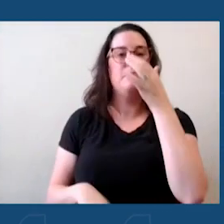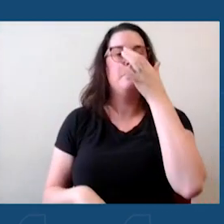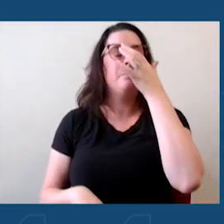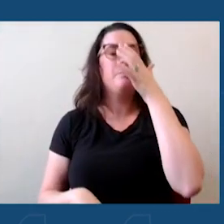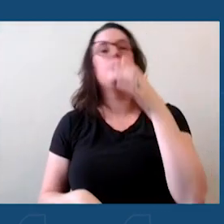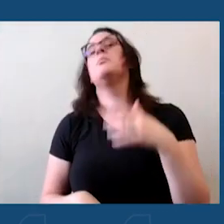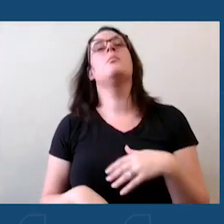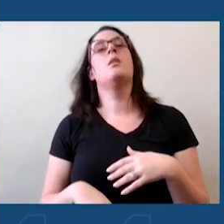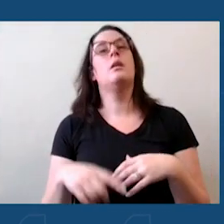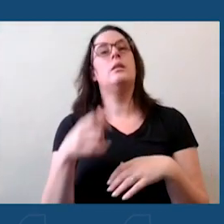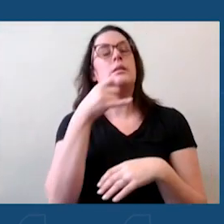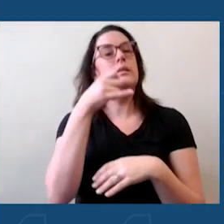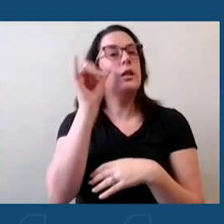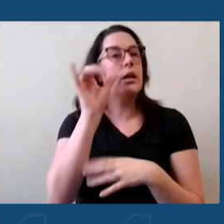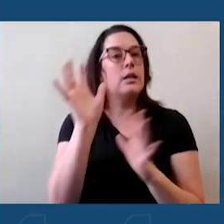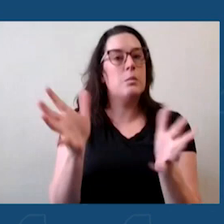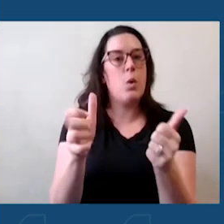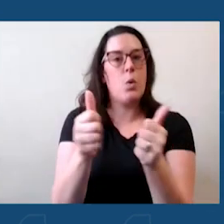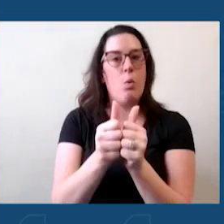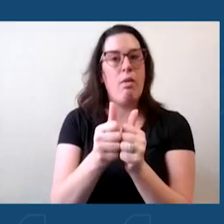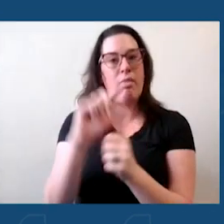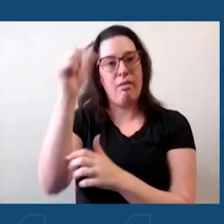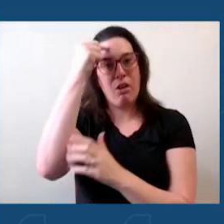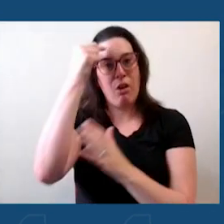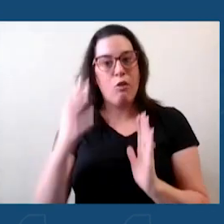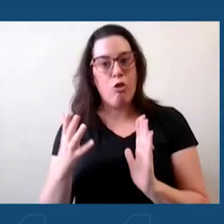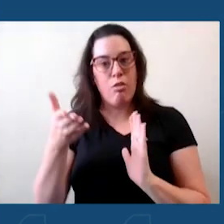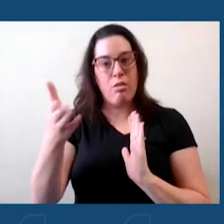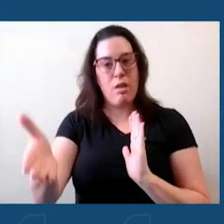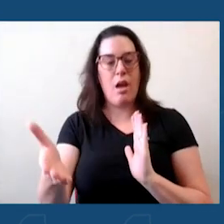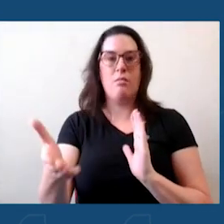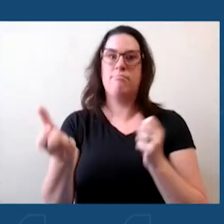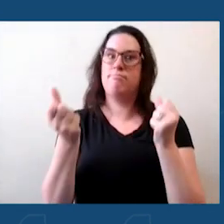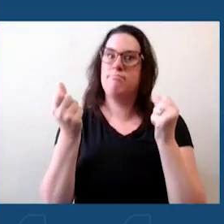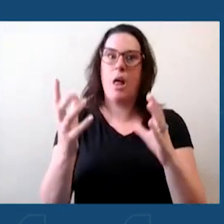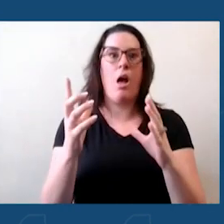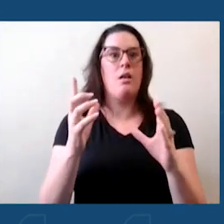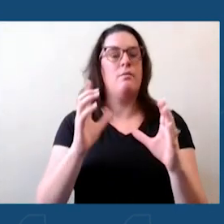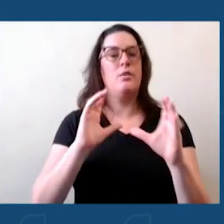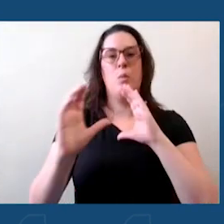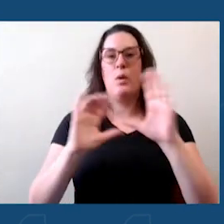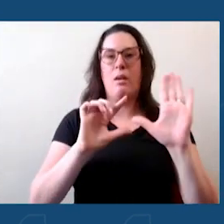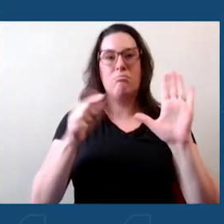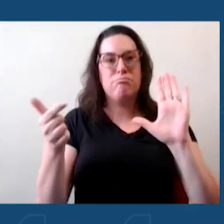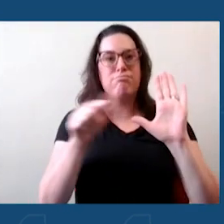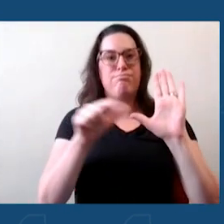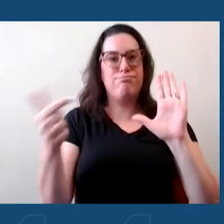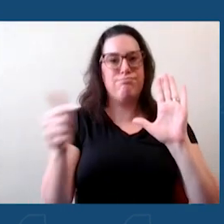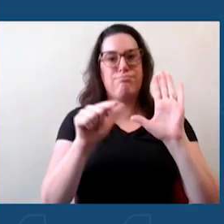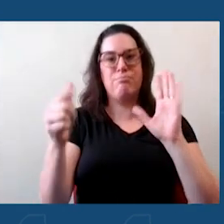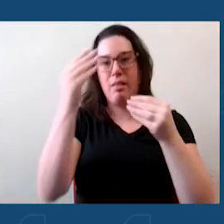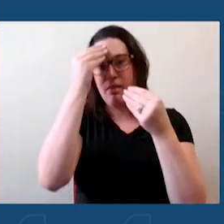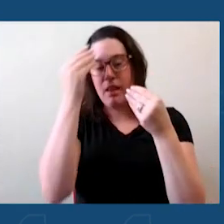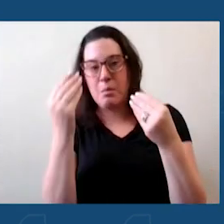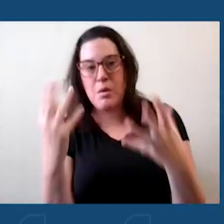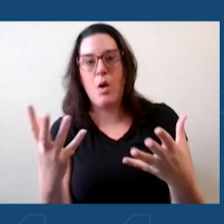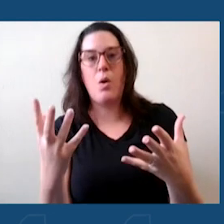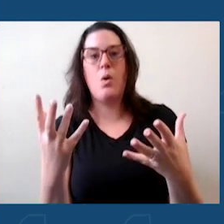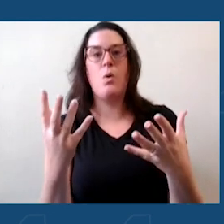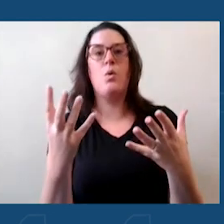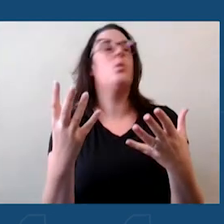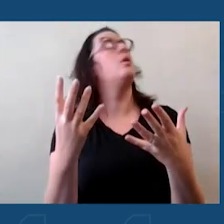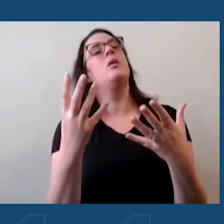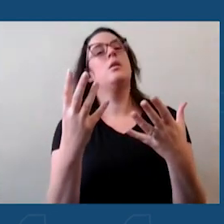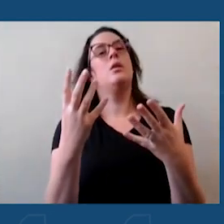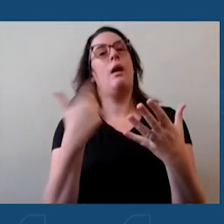spoke to the governor. We had a lot of communication back and forth. I let him know Pierre Lucy I've offered our support.